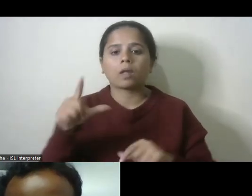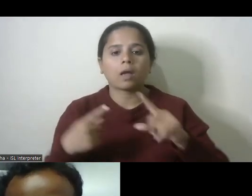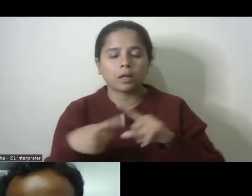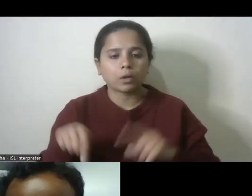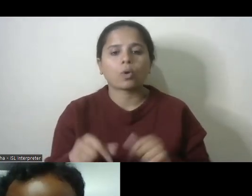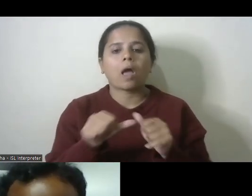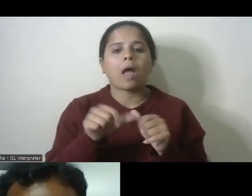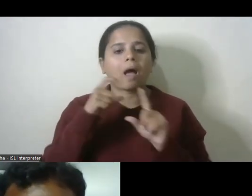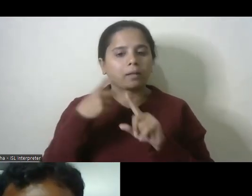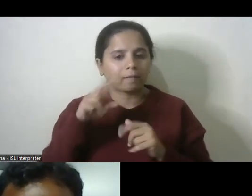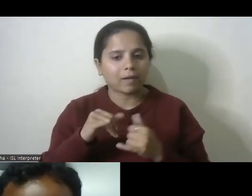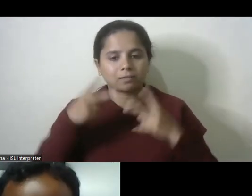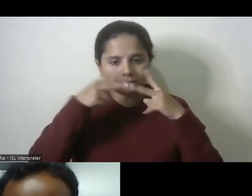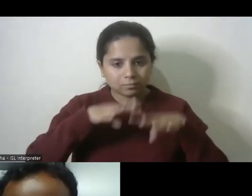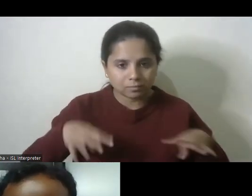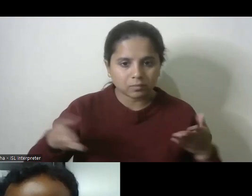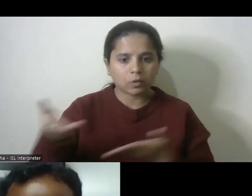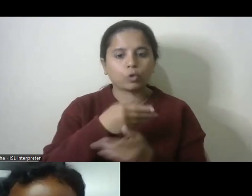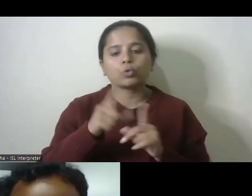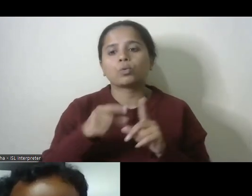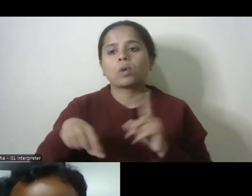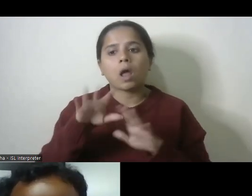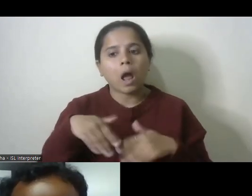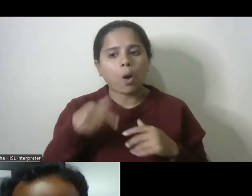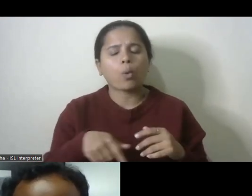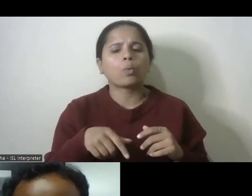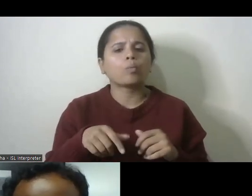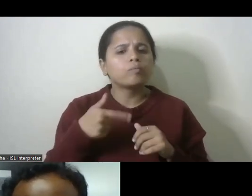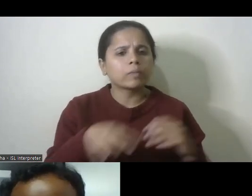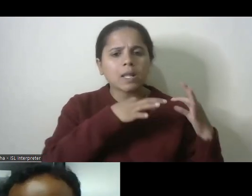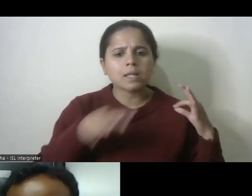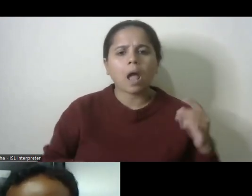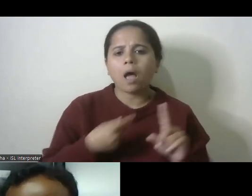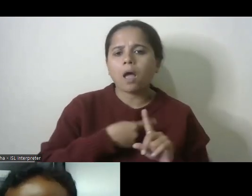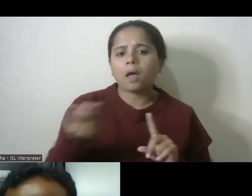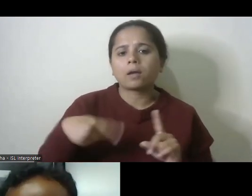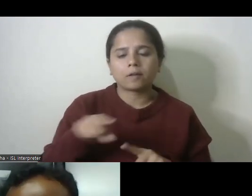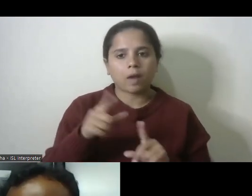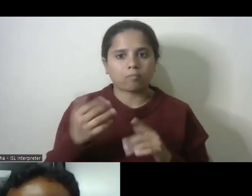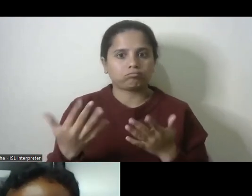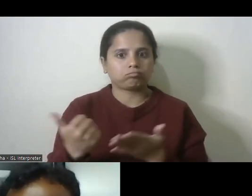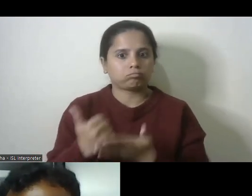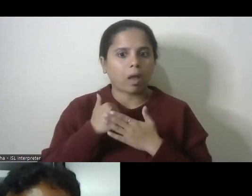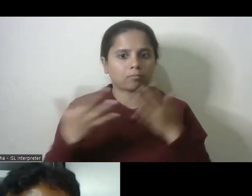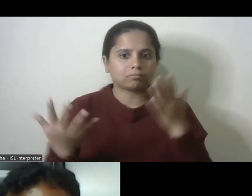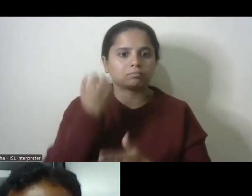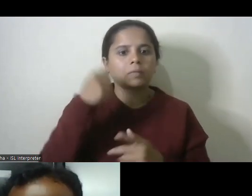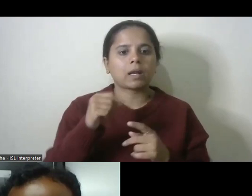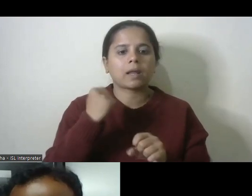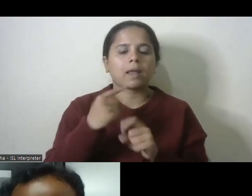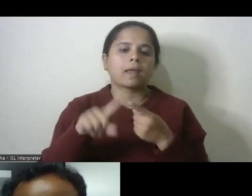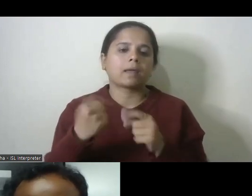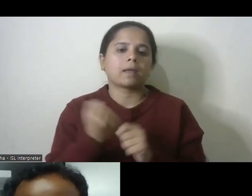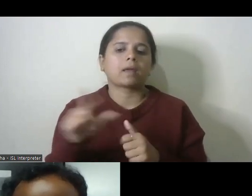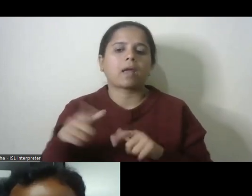Adivasi environment, and how this anti-caste movements helped to achieve the egalitarian perspective. And